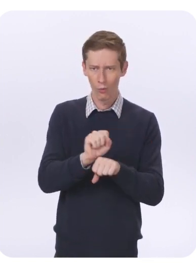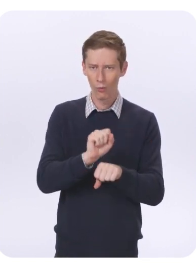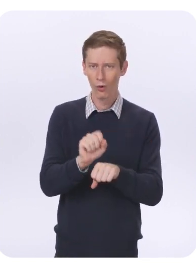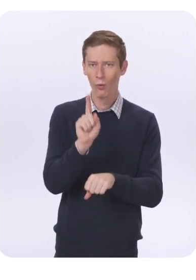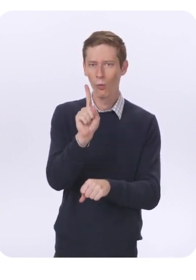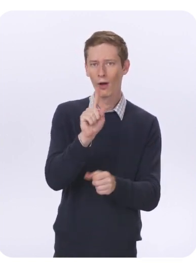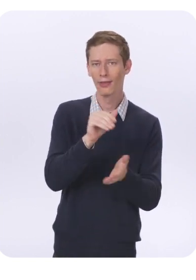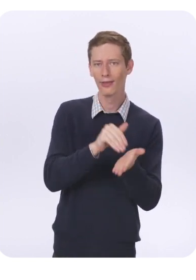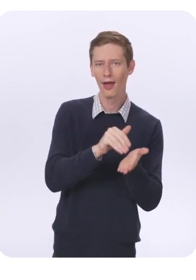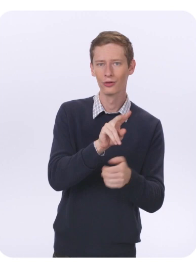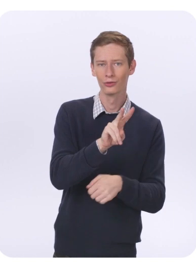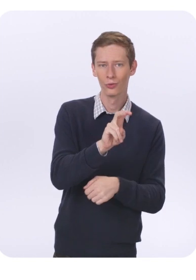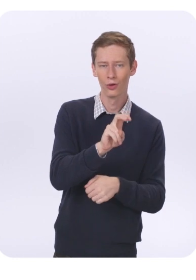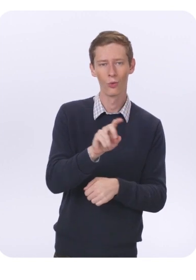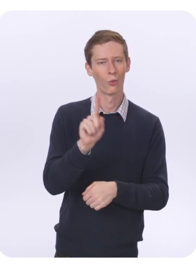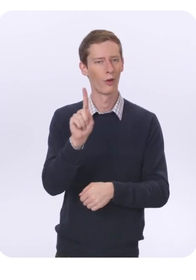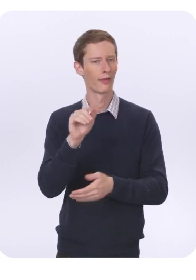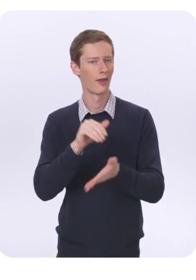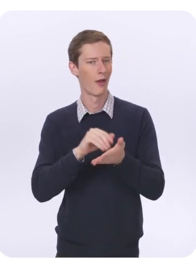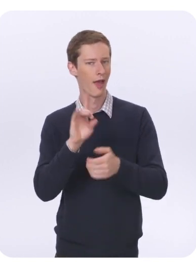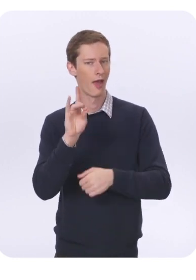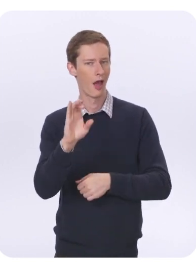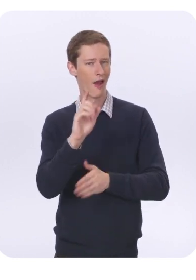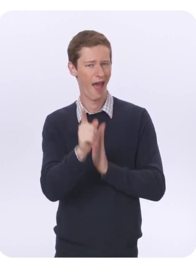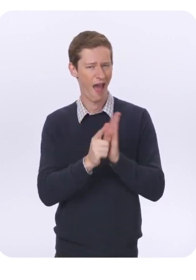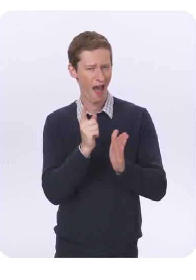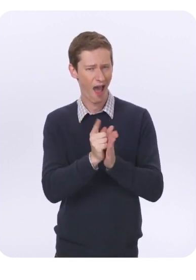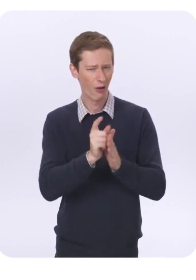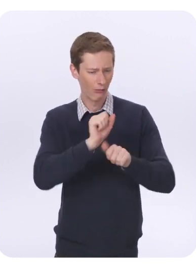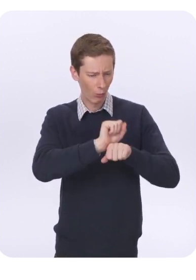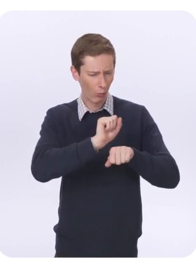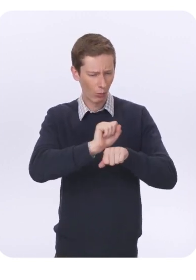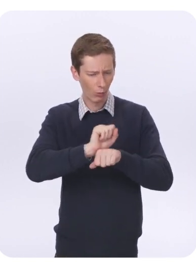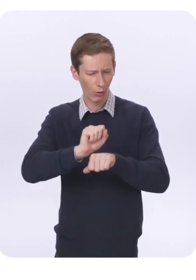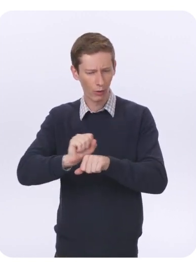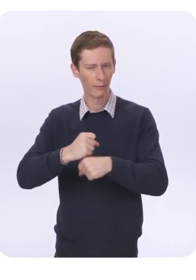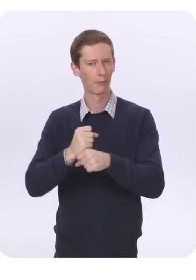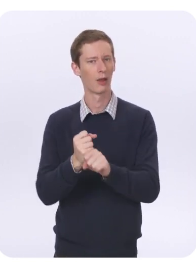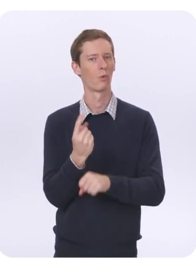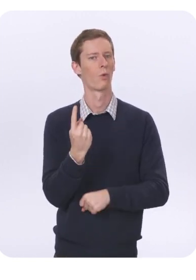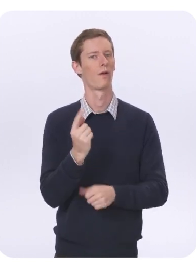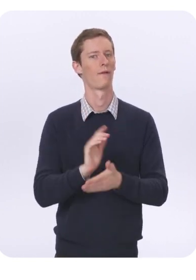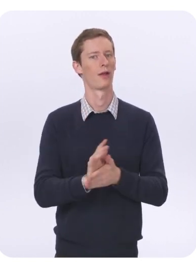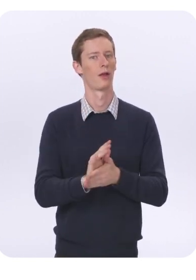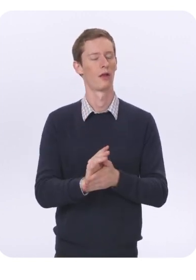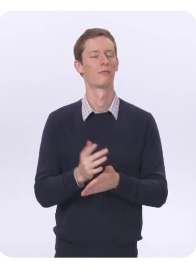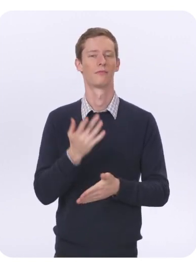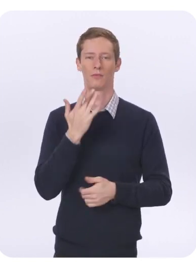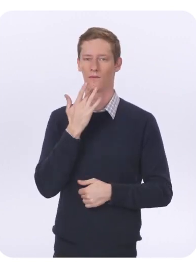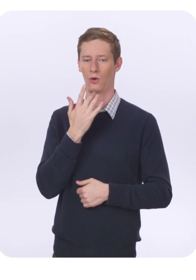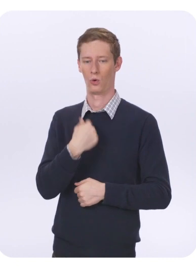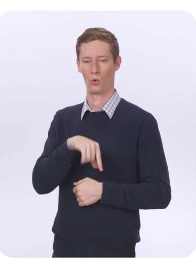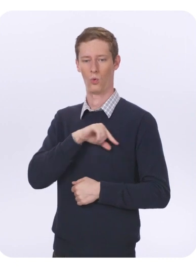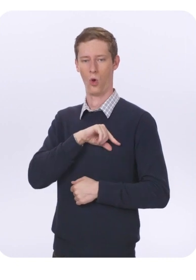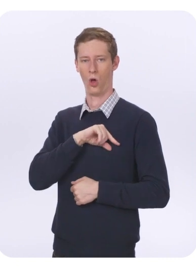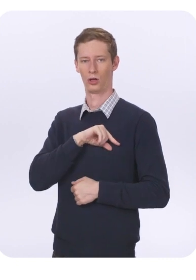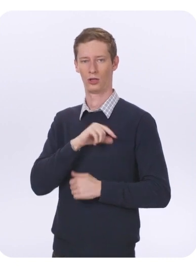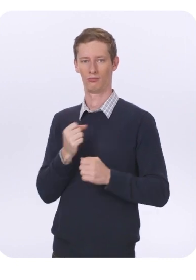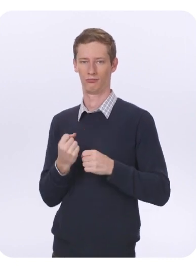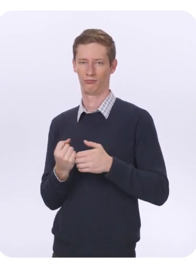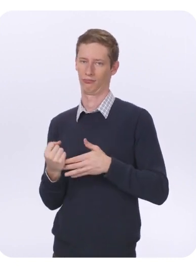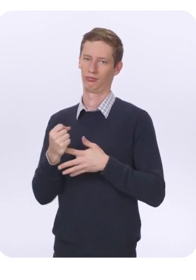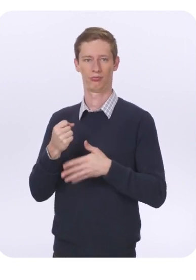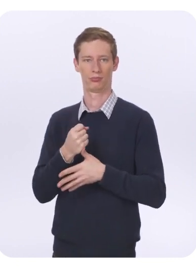create. We value the quality of our videos higher than a high release frequency, which sets us apart from other